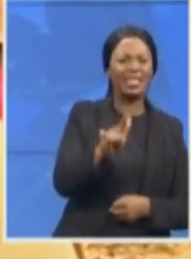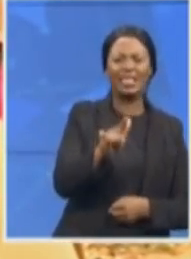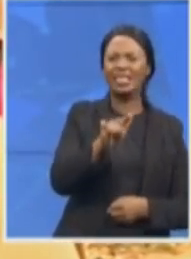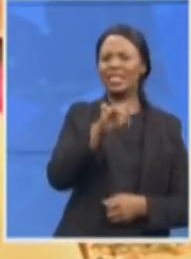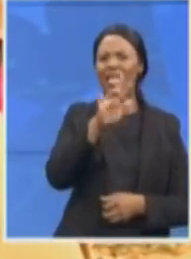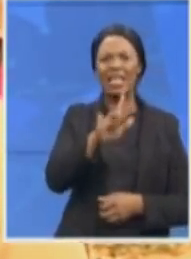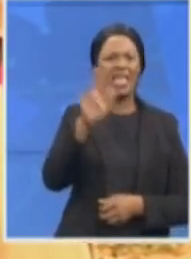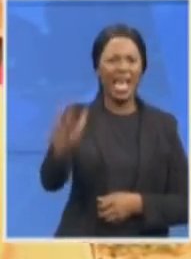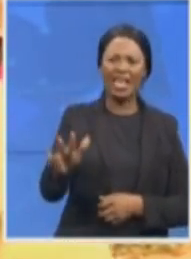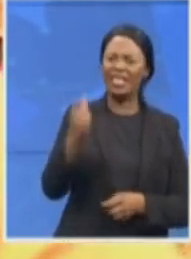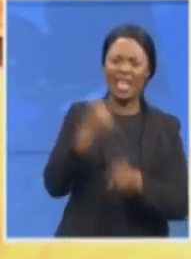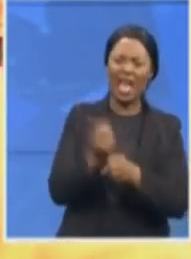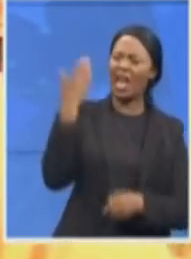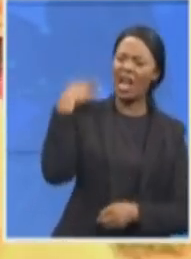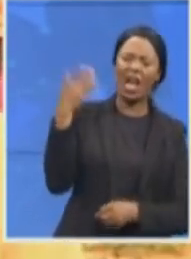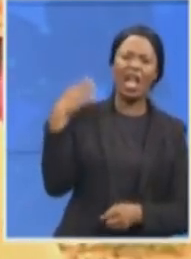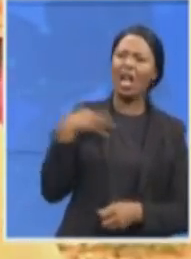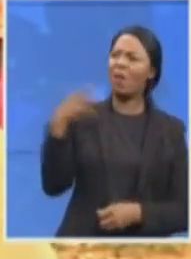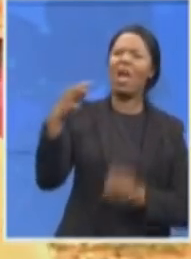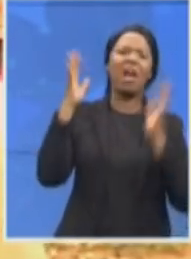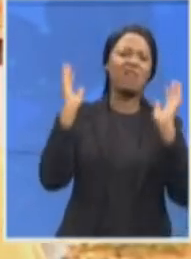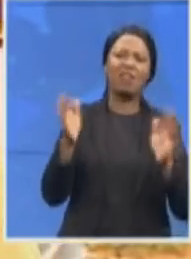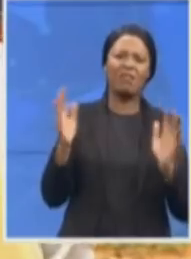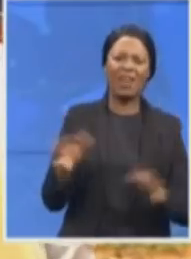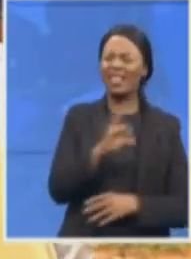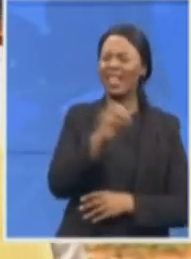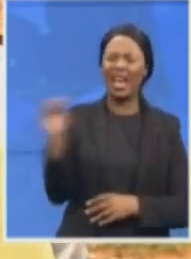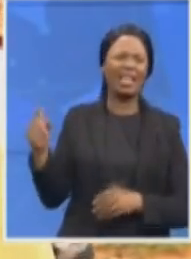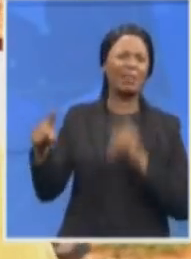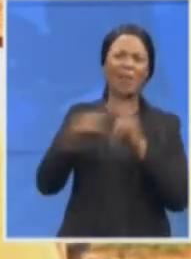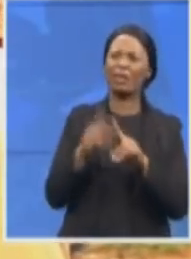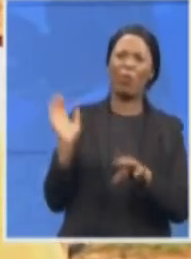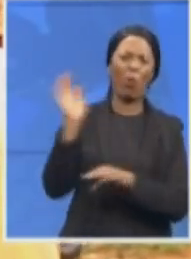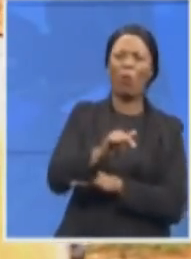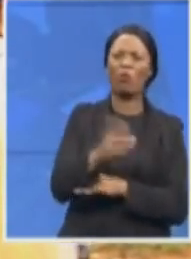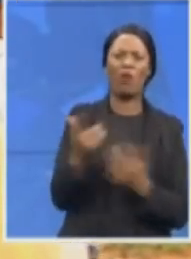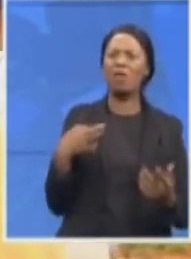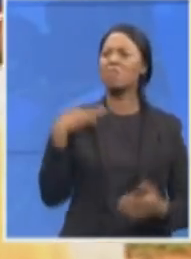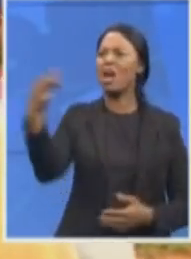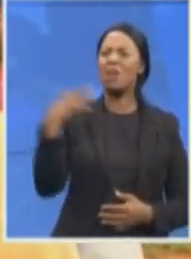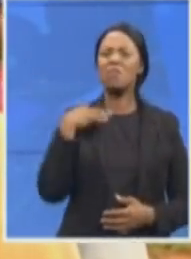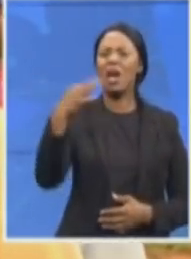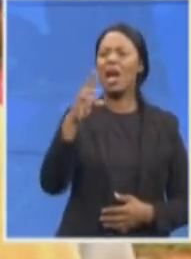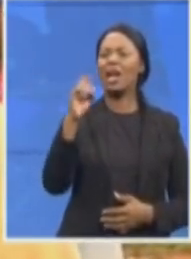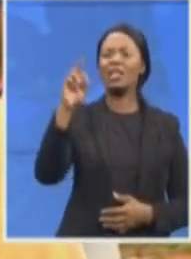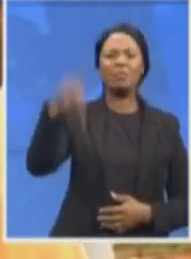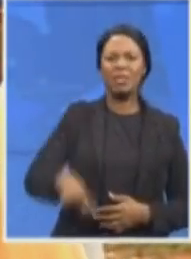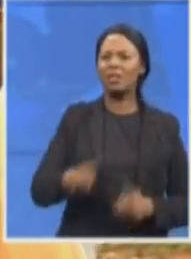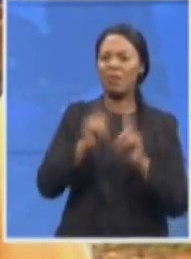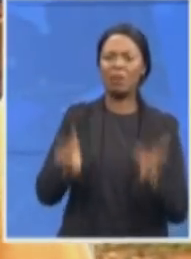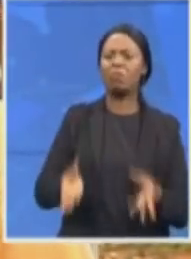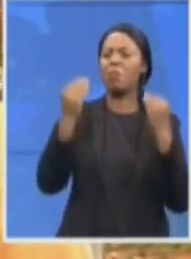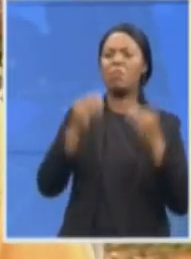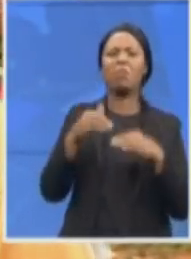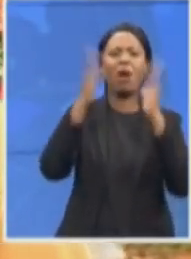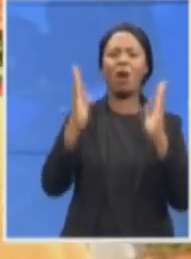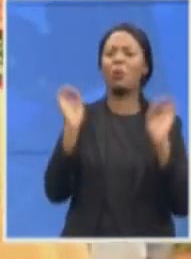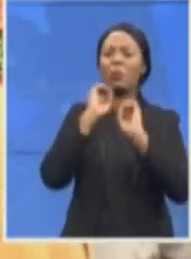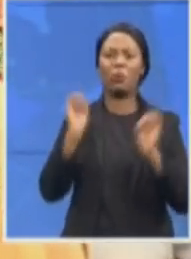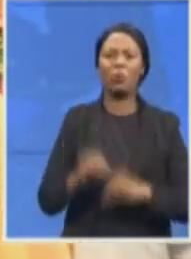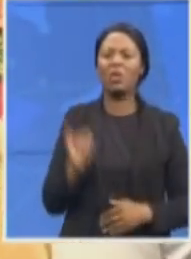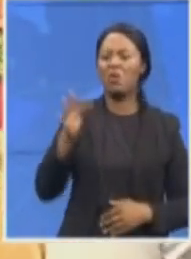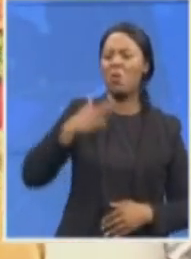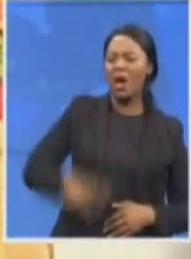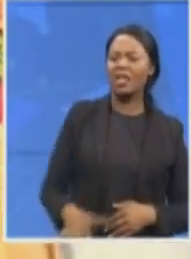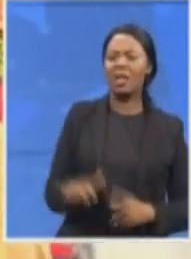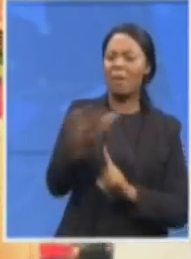that Form C. So that government of us is failing us, if telling us if you want a place to stay in South Africa, you must apply for RDP. How come?